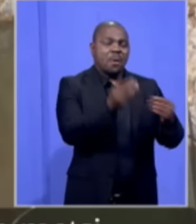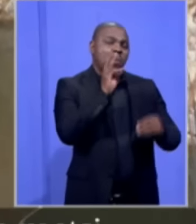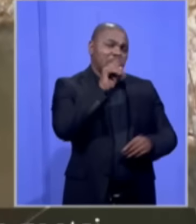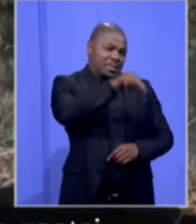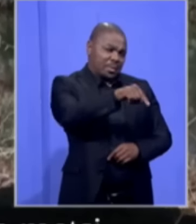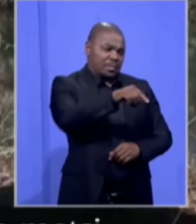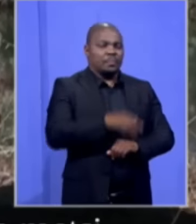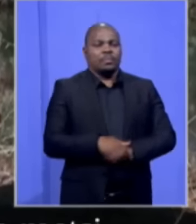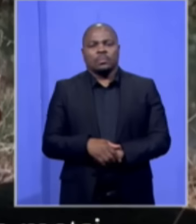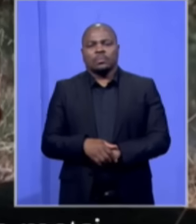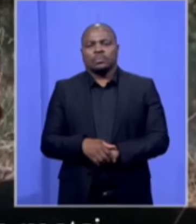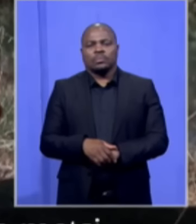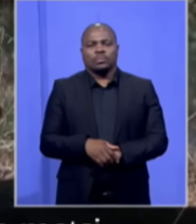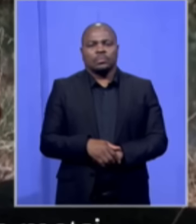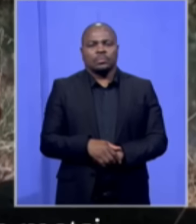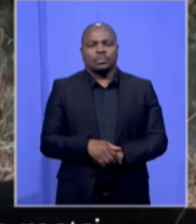La ka metsi